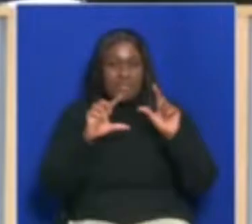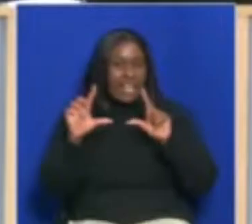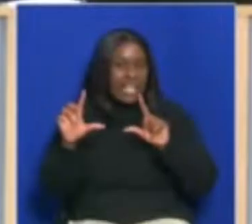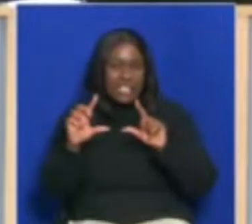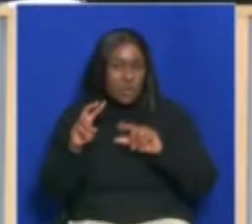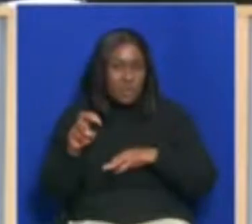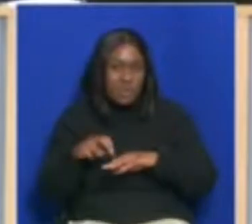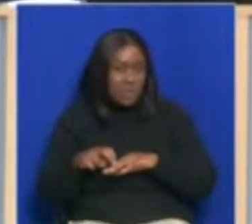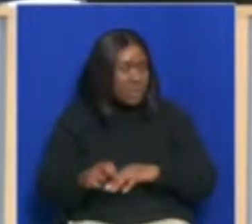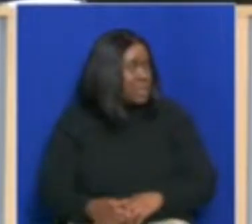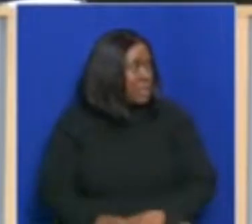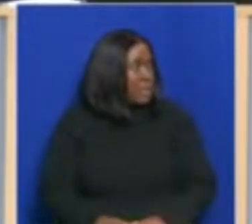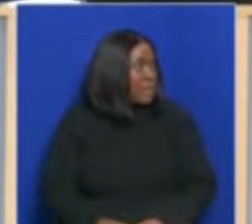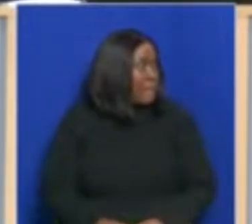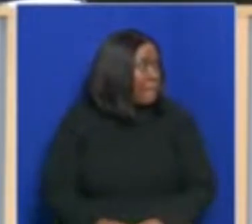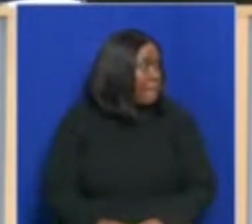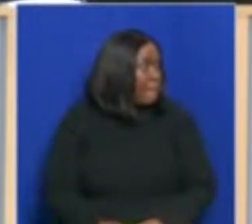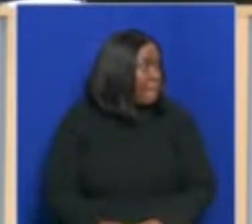And